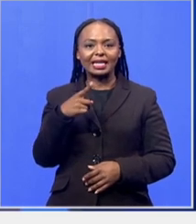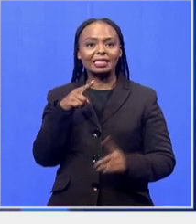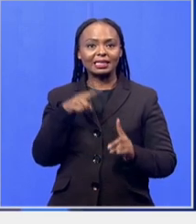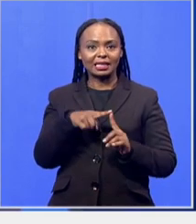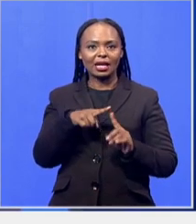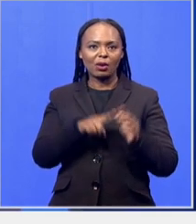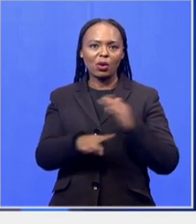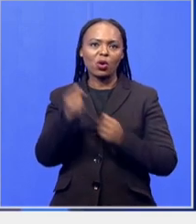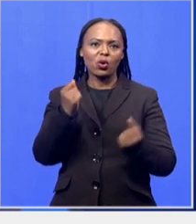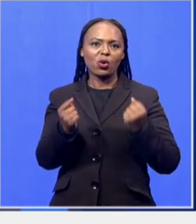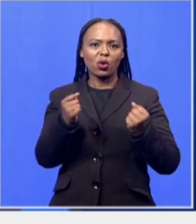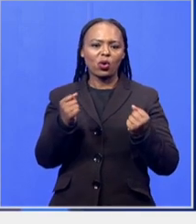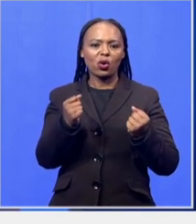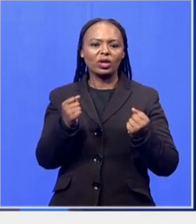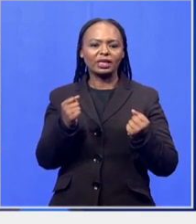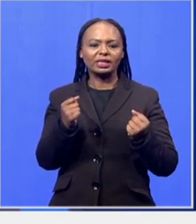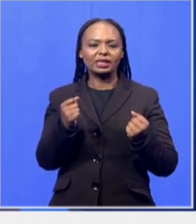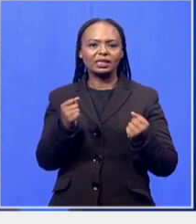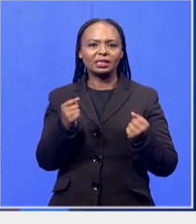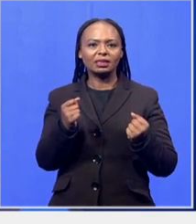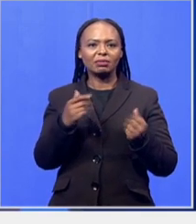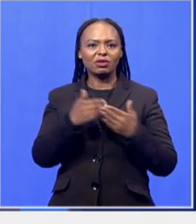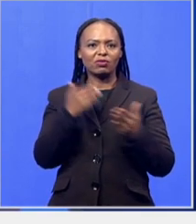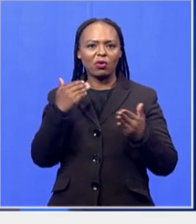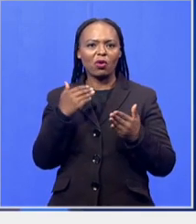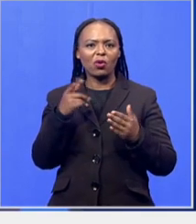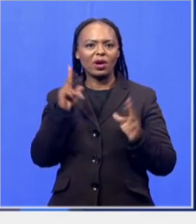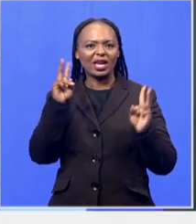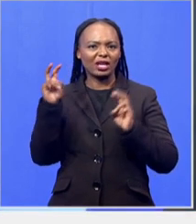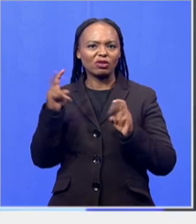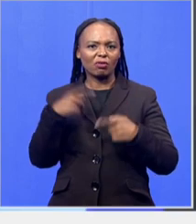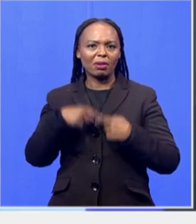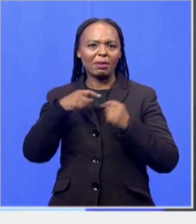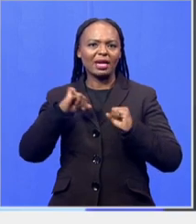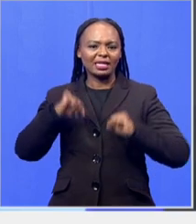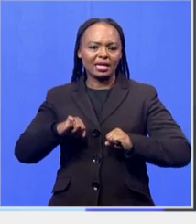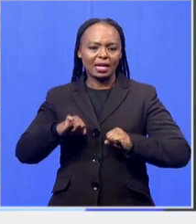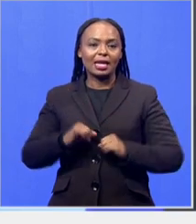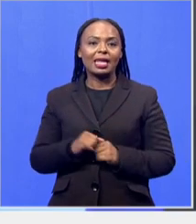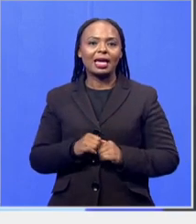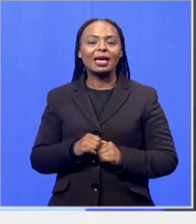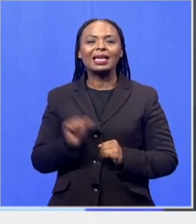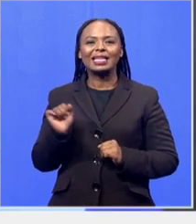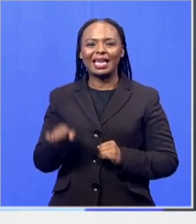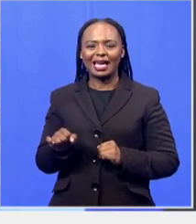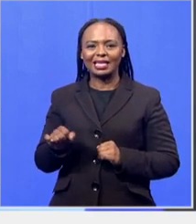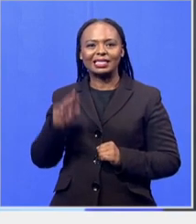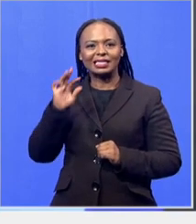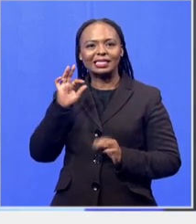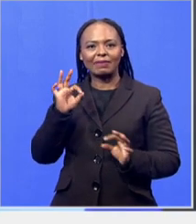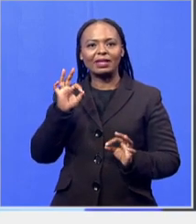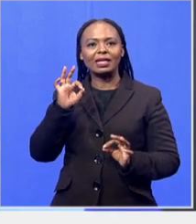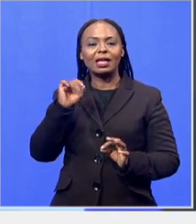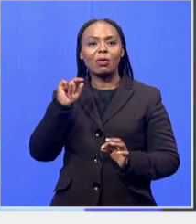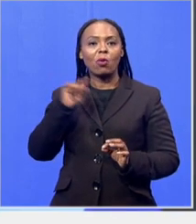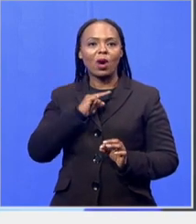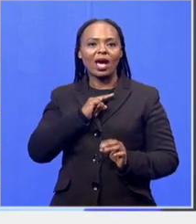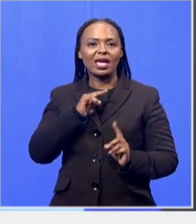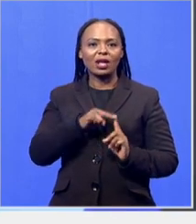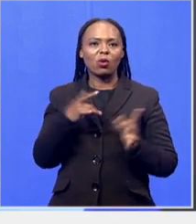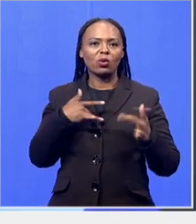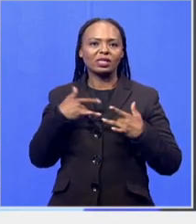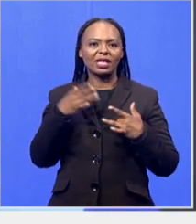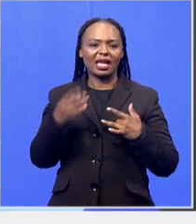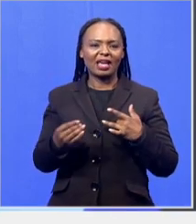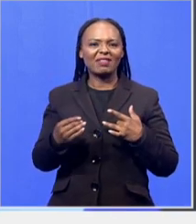because he reneged on the deal. Definitely. And that because, remember, because of the views that he had, some of the concern that he had in terms